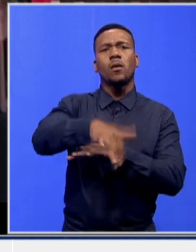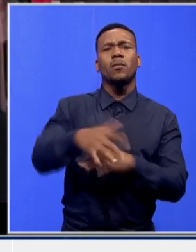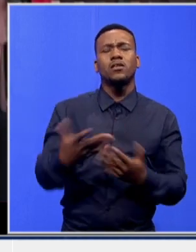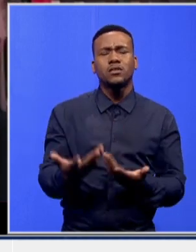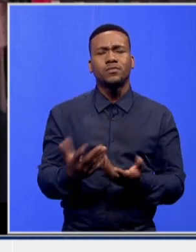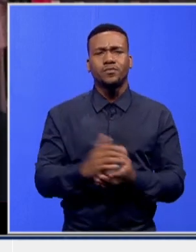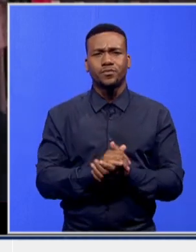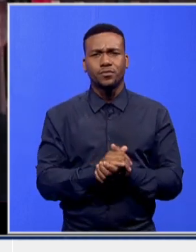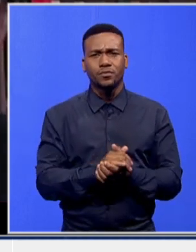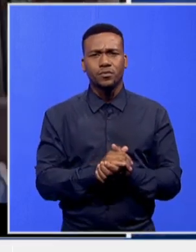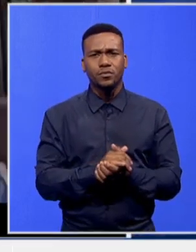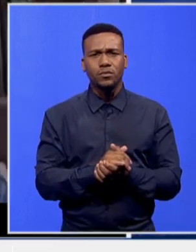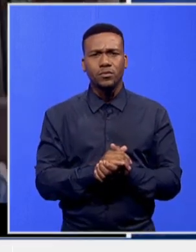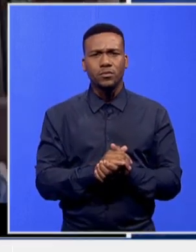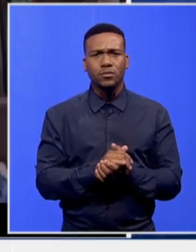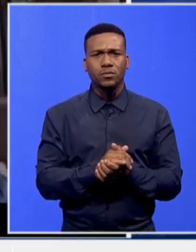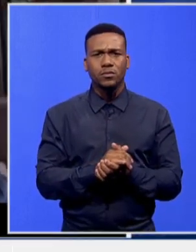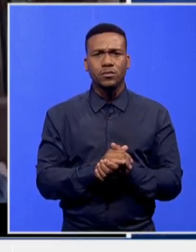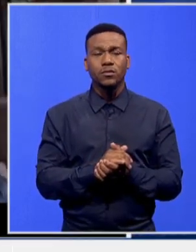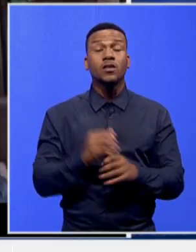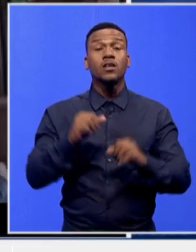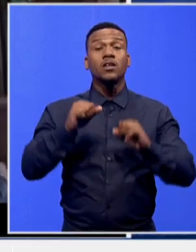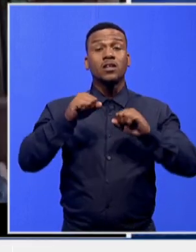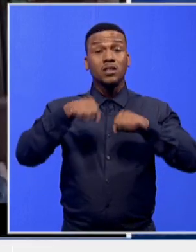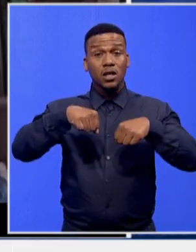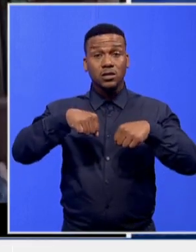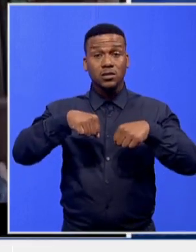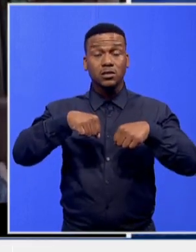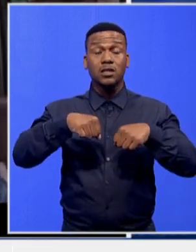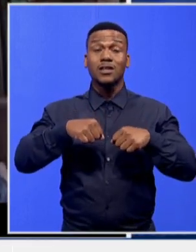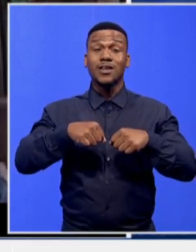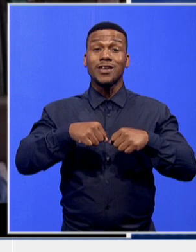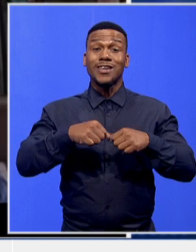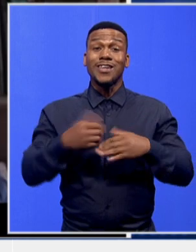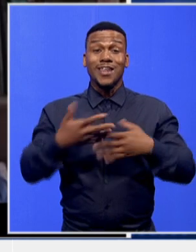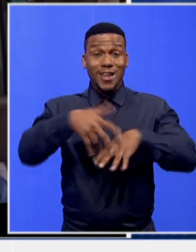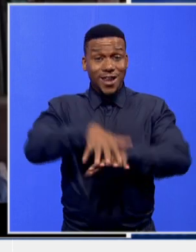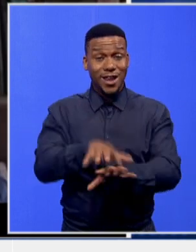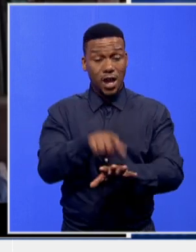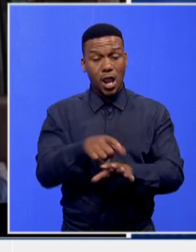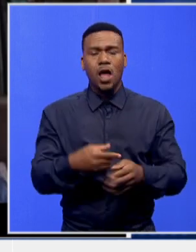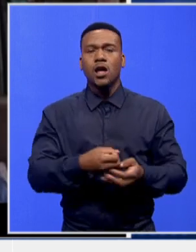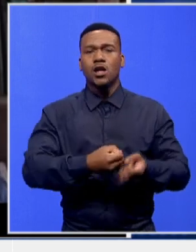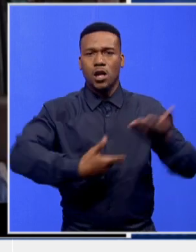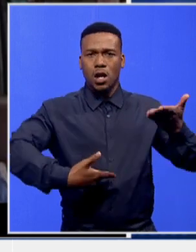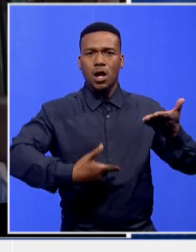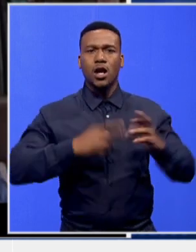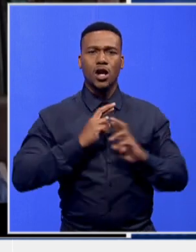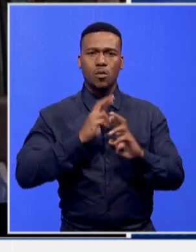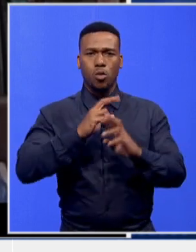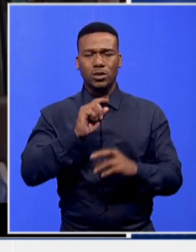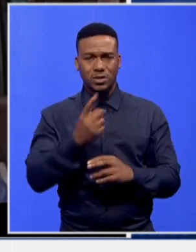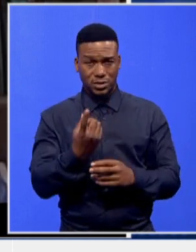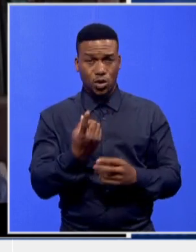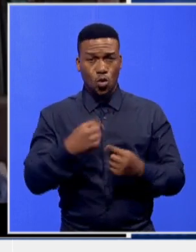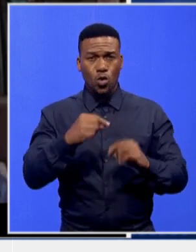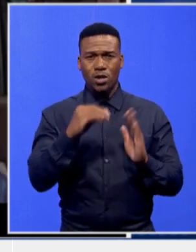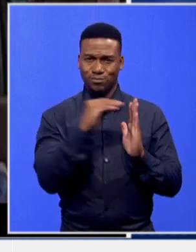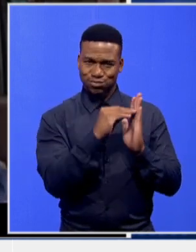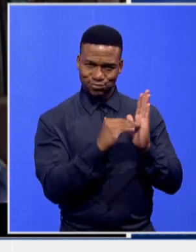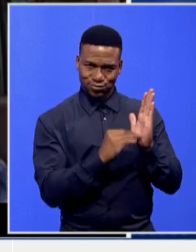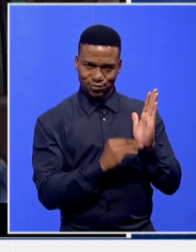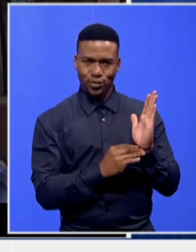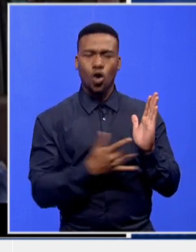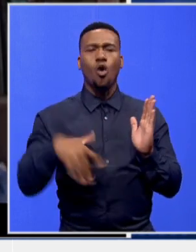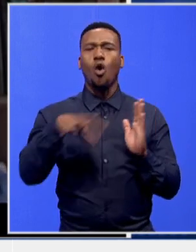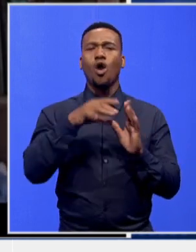Now, what we will do in terms of the integrated report, we will actually report still on the criminal losses due to criminal conduct. And